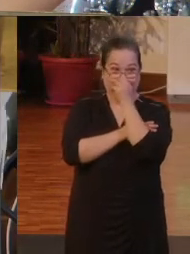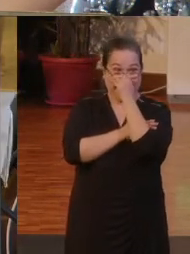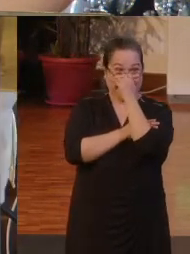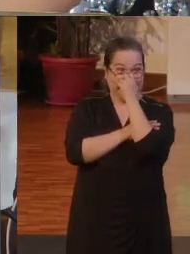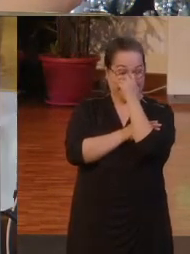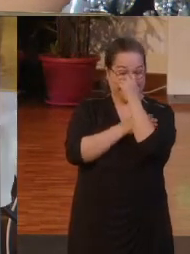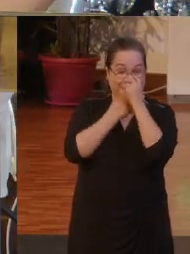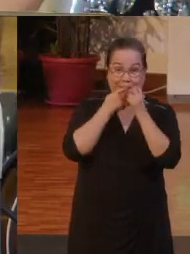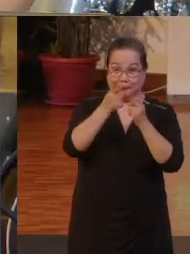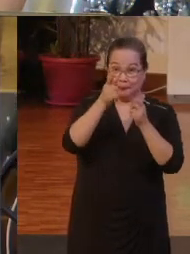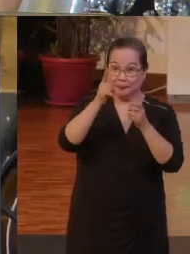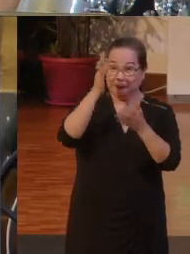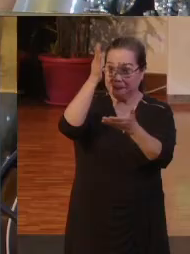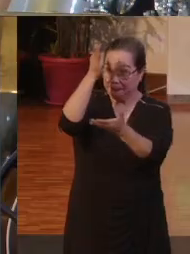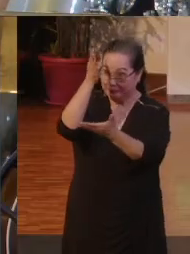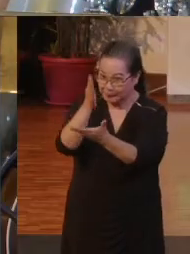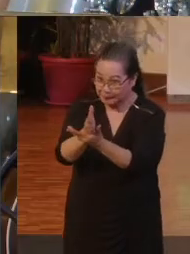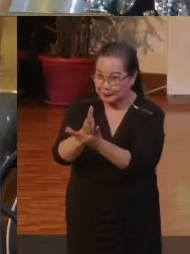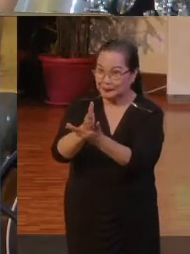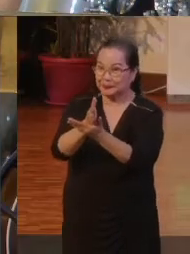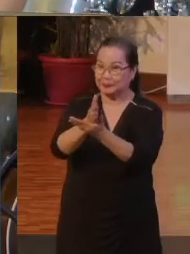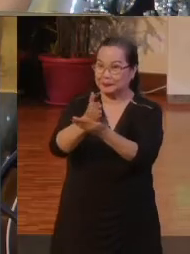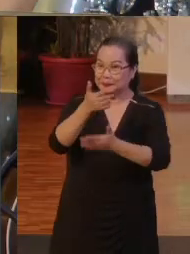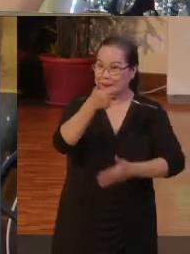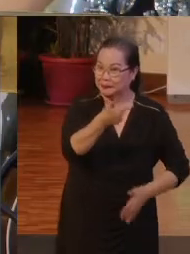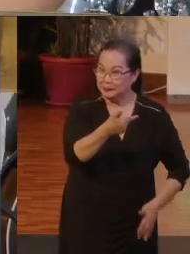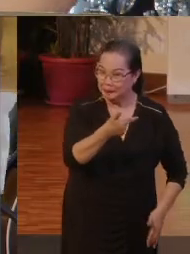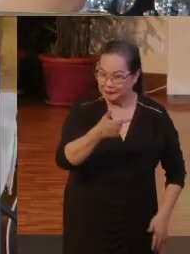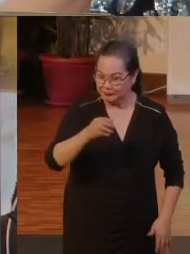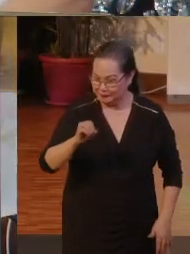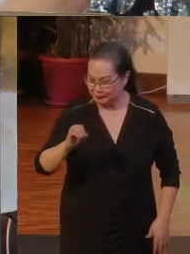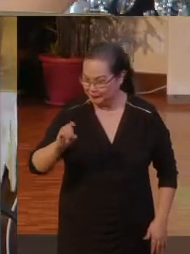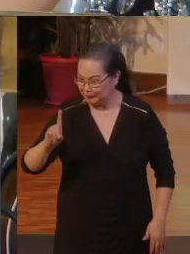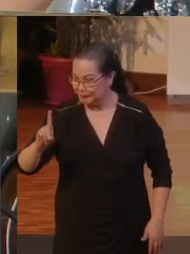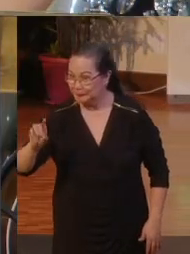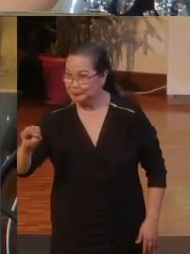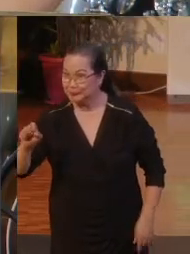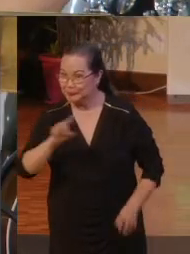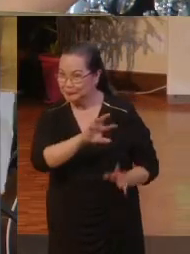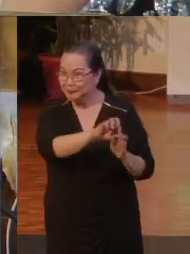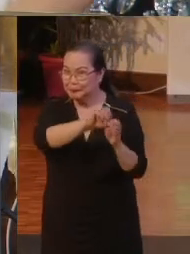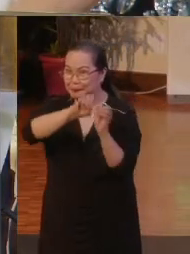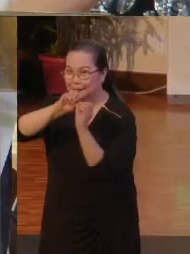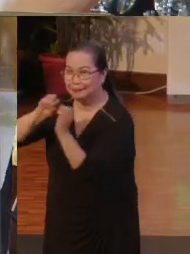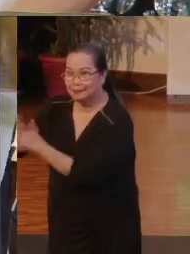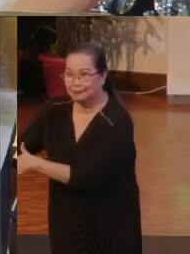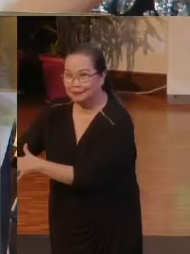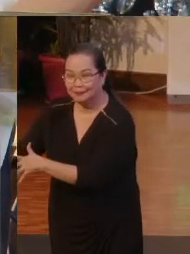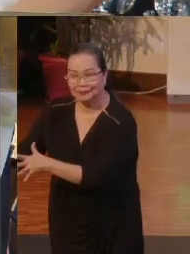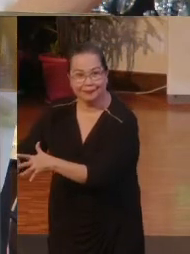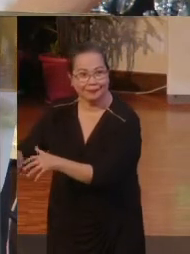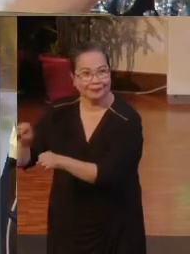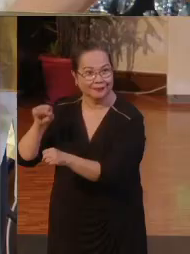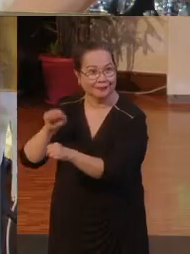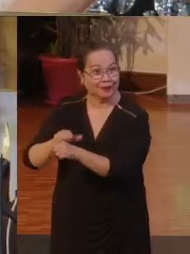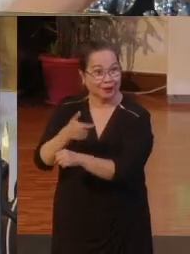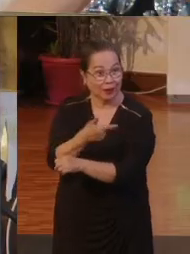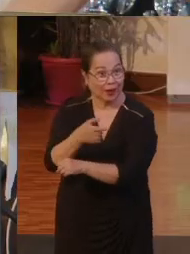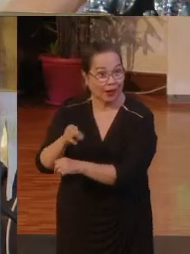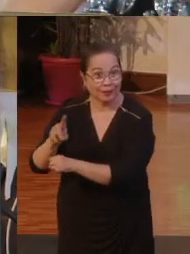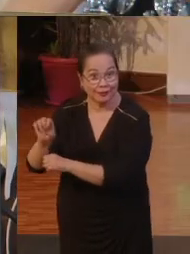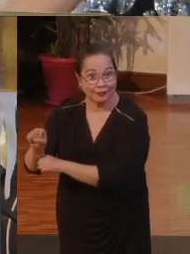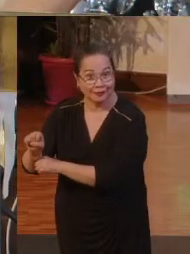He said, "Then put away the foreign gods." So, habang sila ay nagpe-pexman,